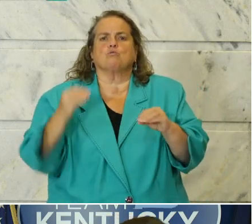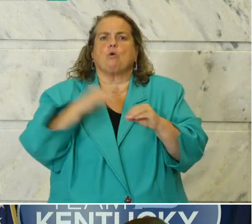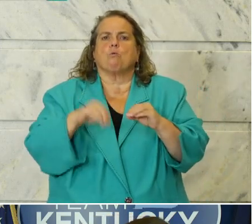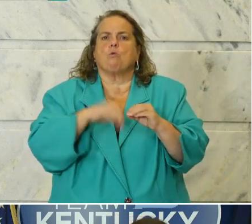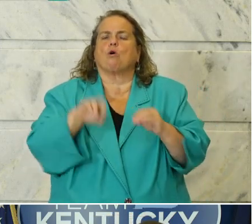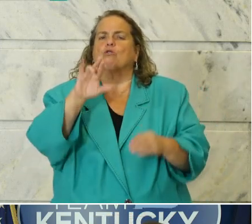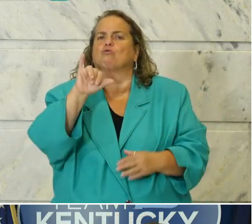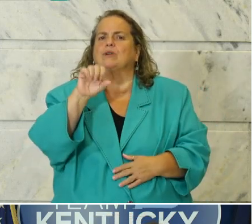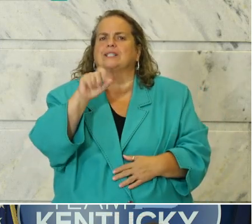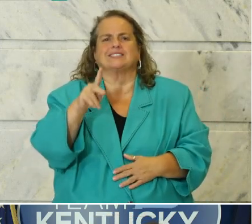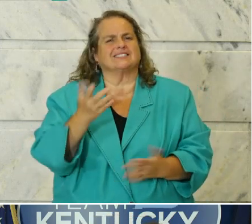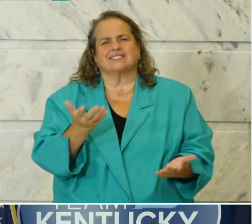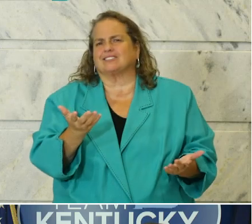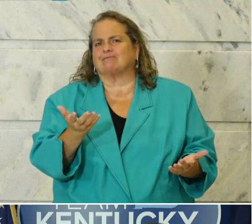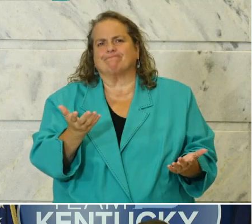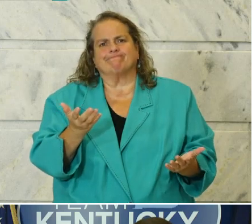risk.